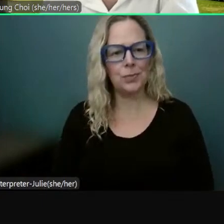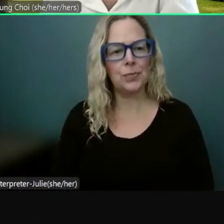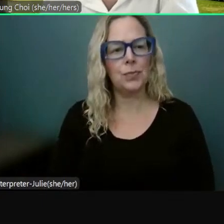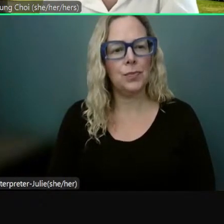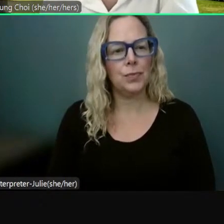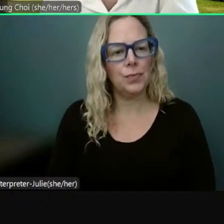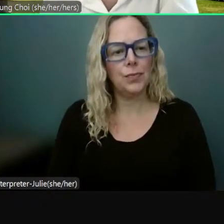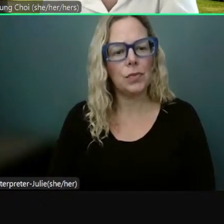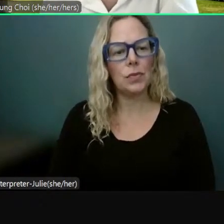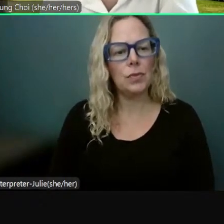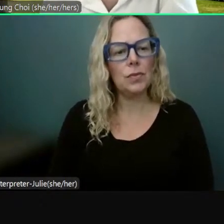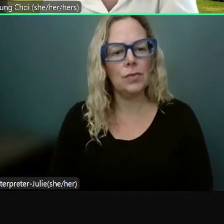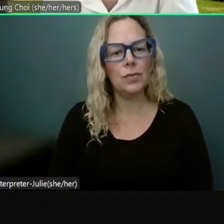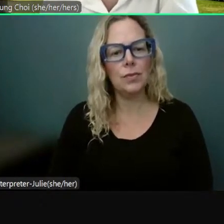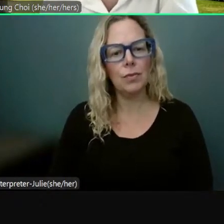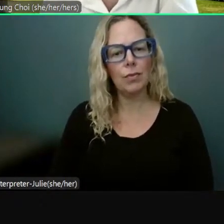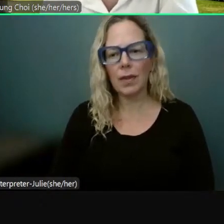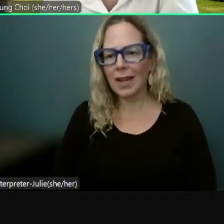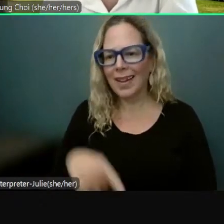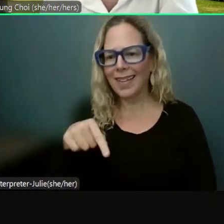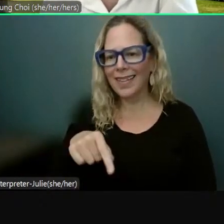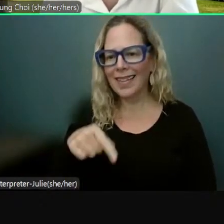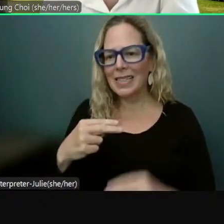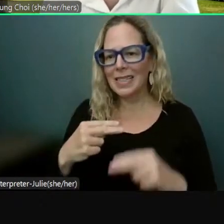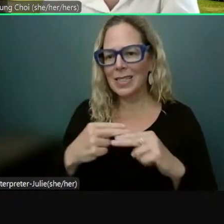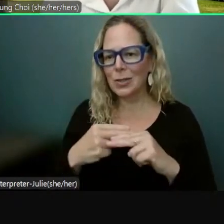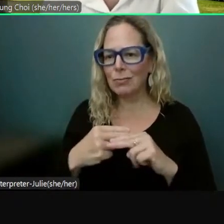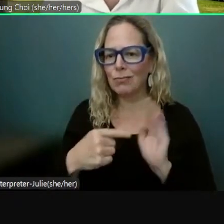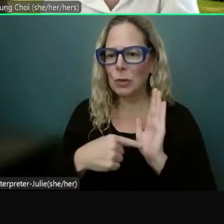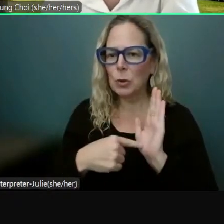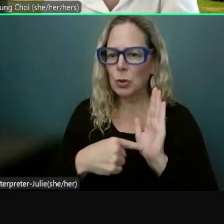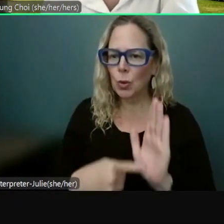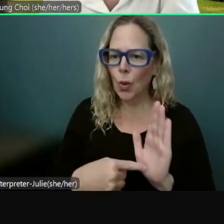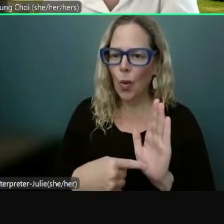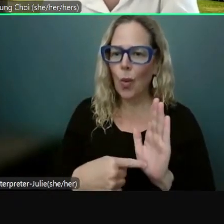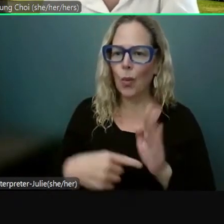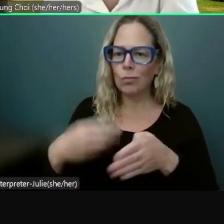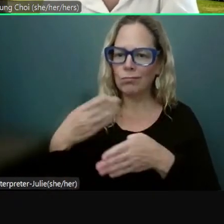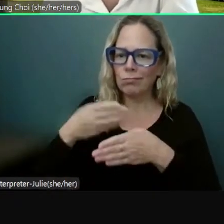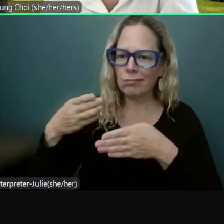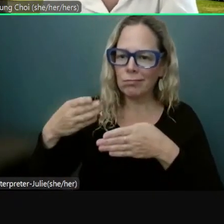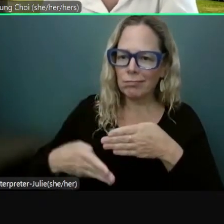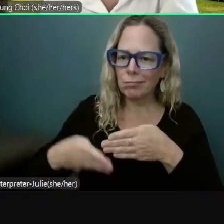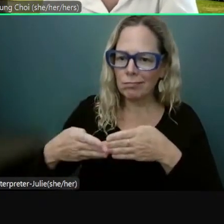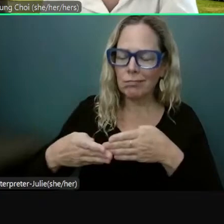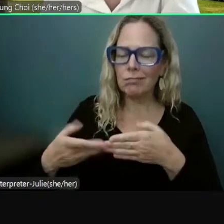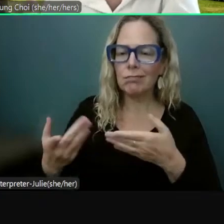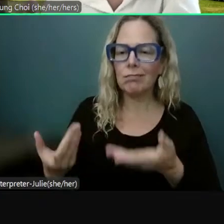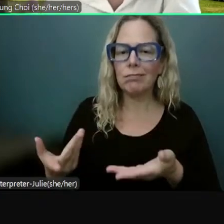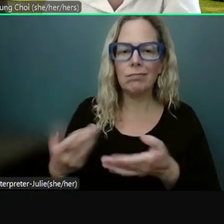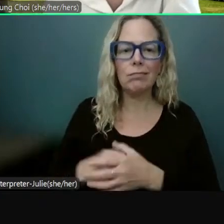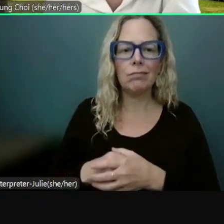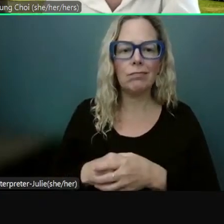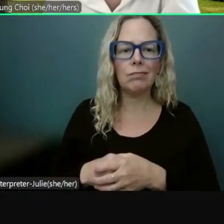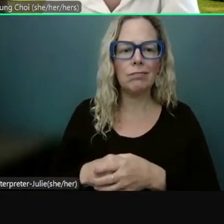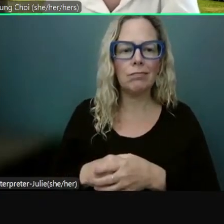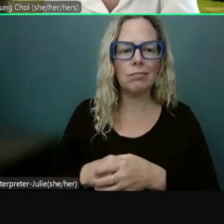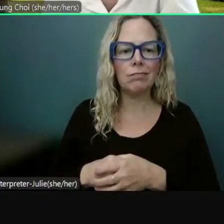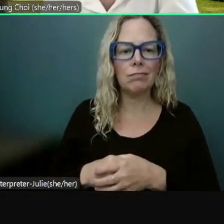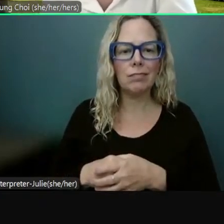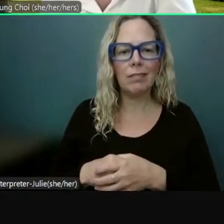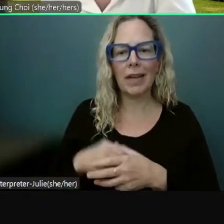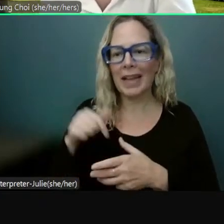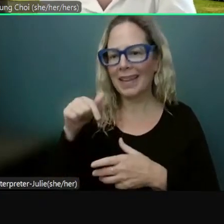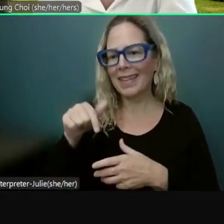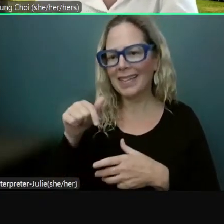This slide includes some group project output. So students present their final team